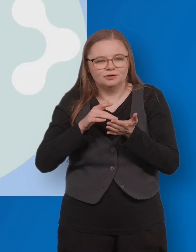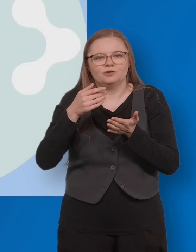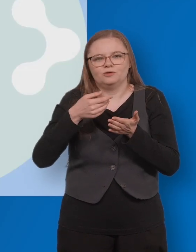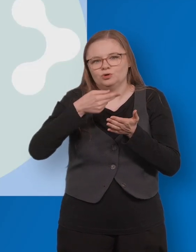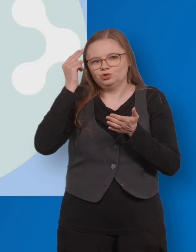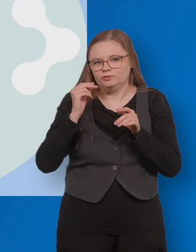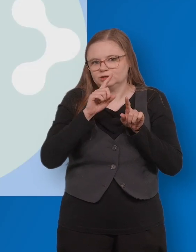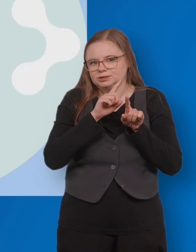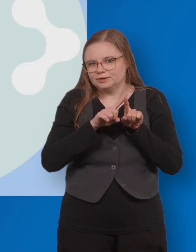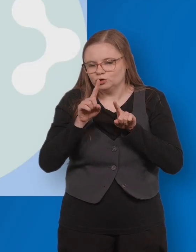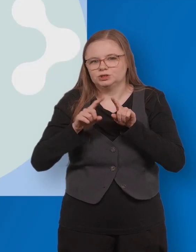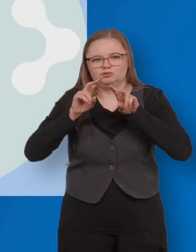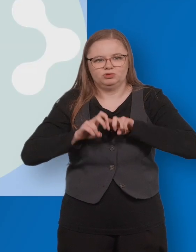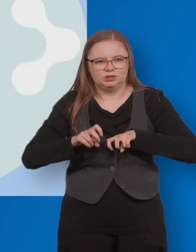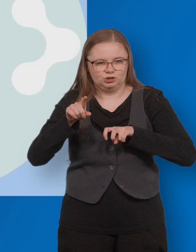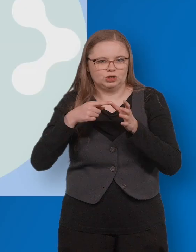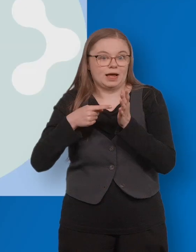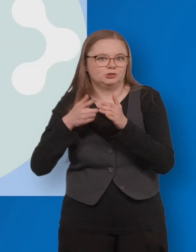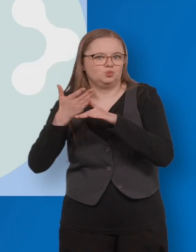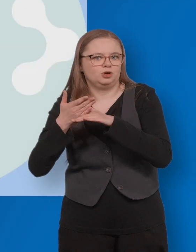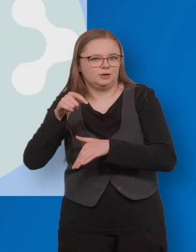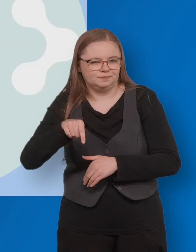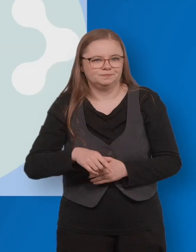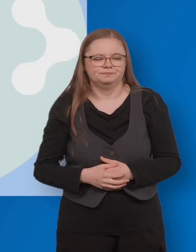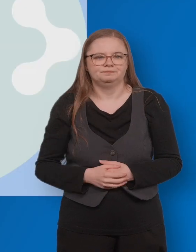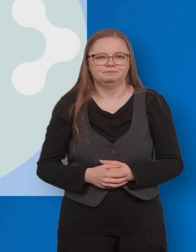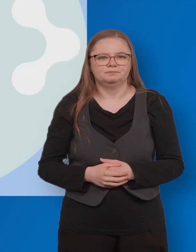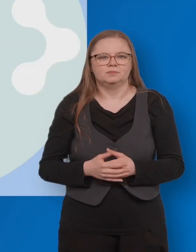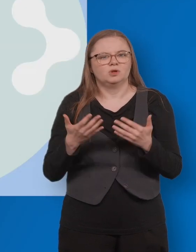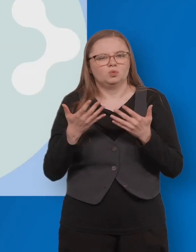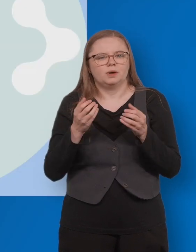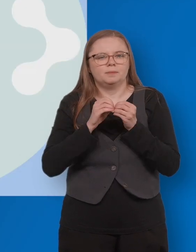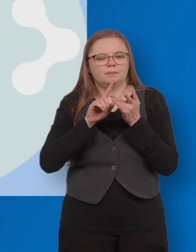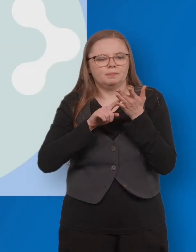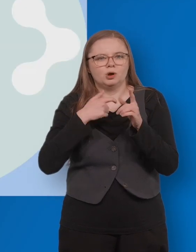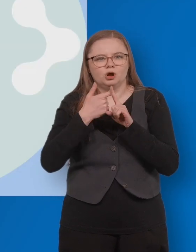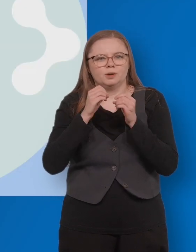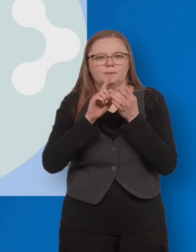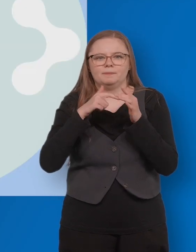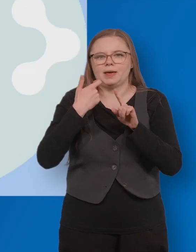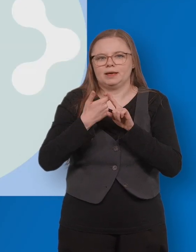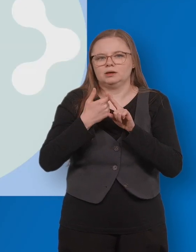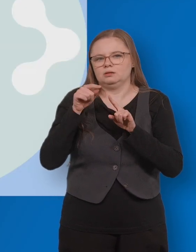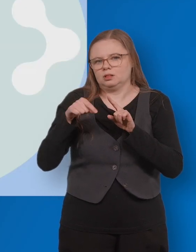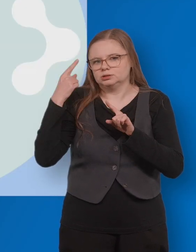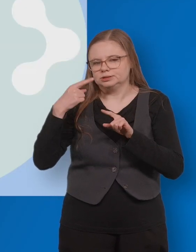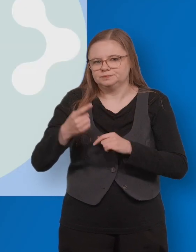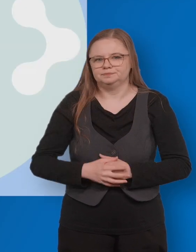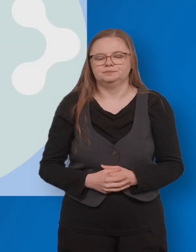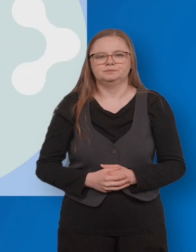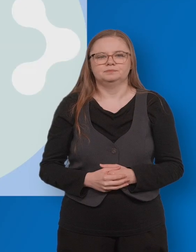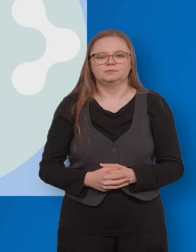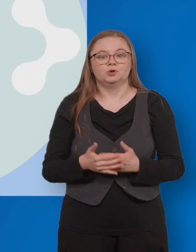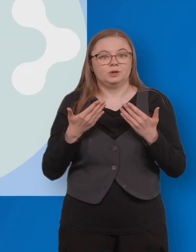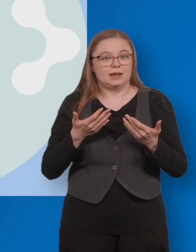Neurodiversity Research at work down there in Birkbeck in London. So I'm just